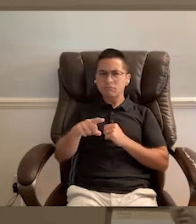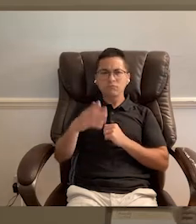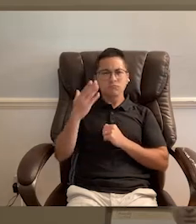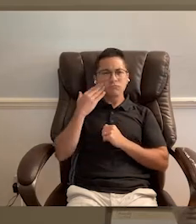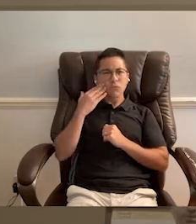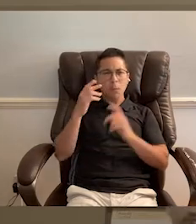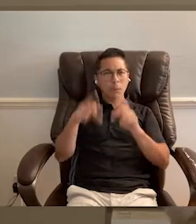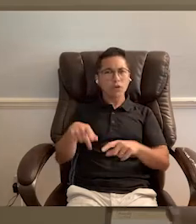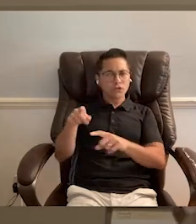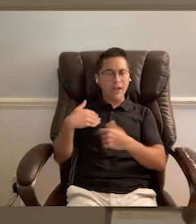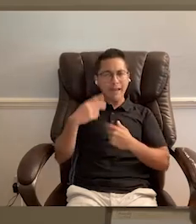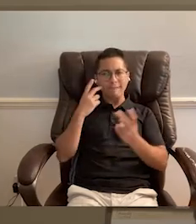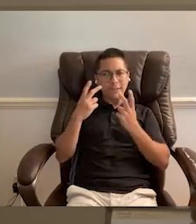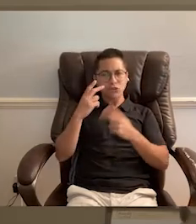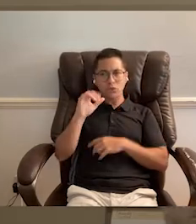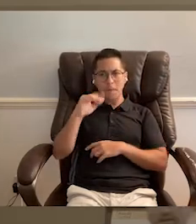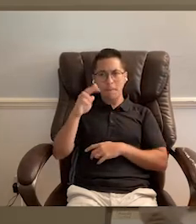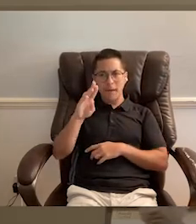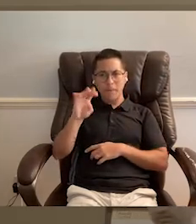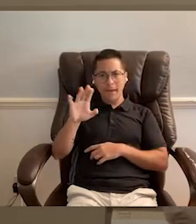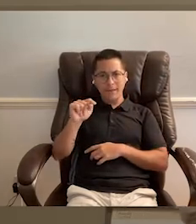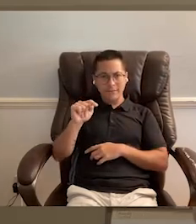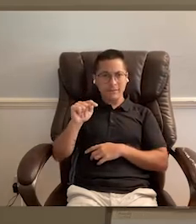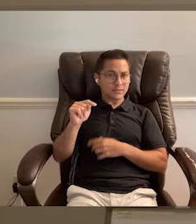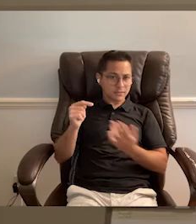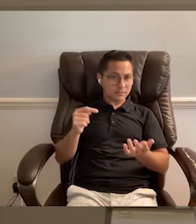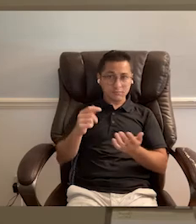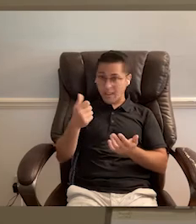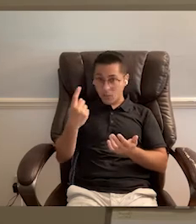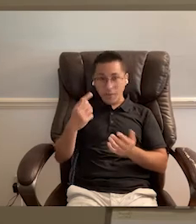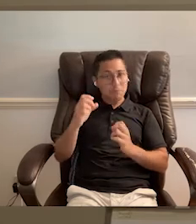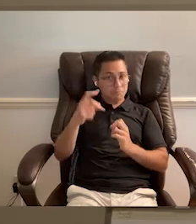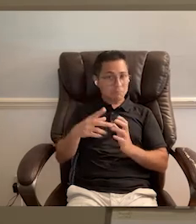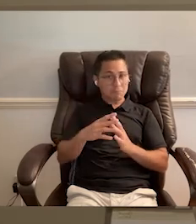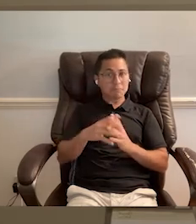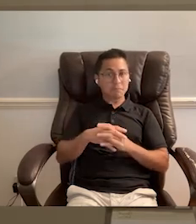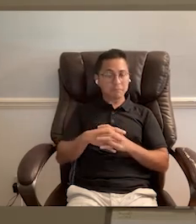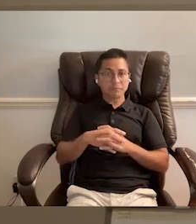is approaching it, for example. If there are signs, street signs, stop signs,